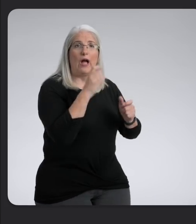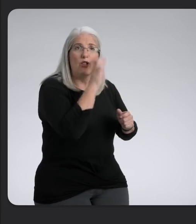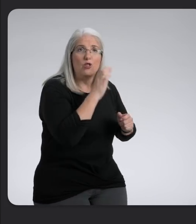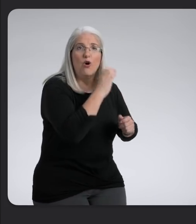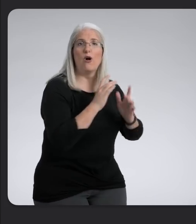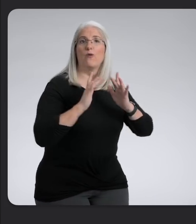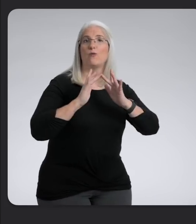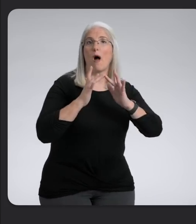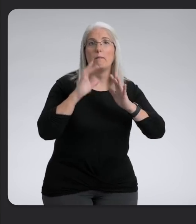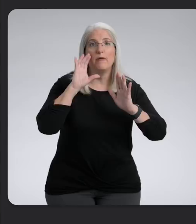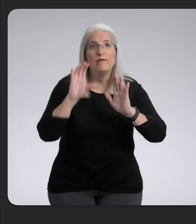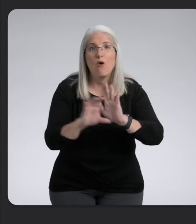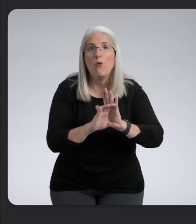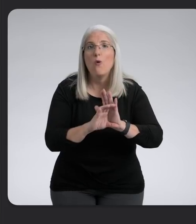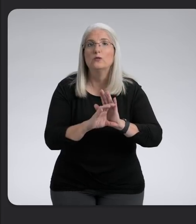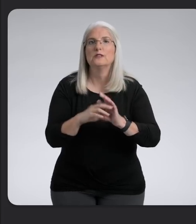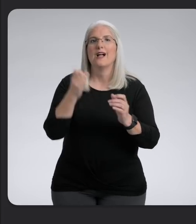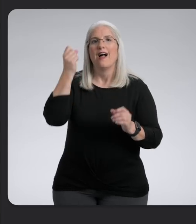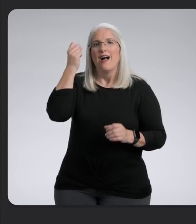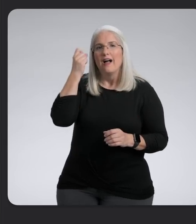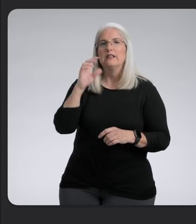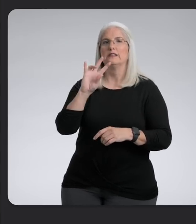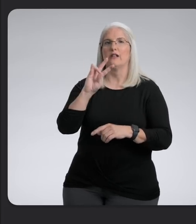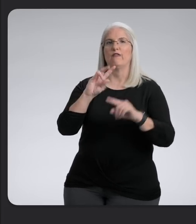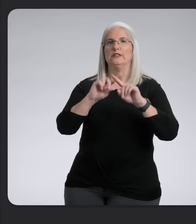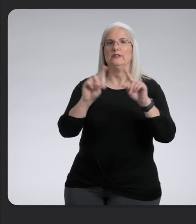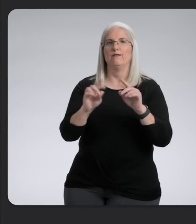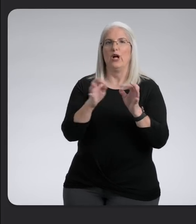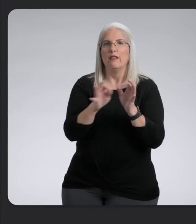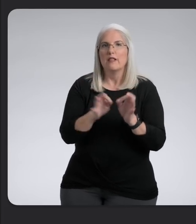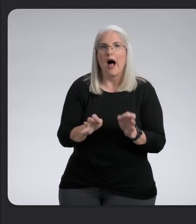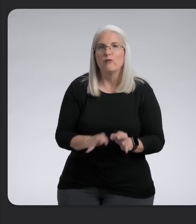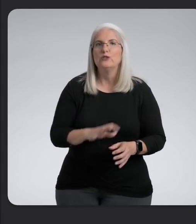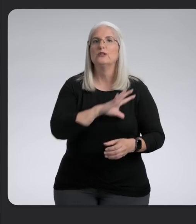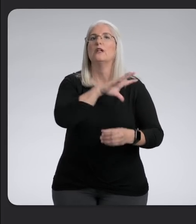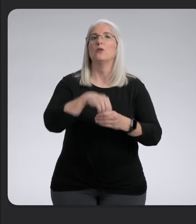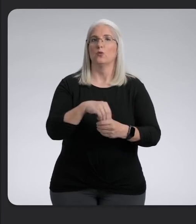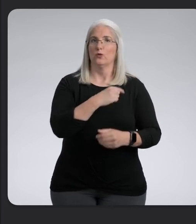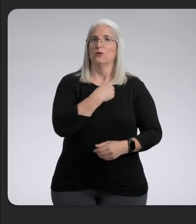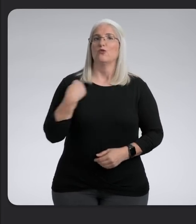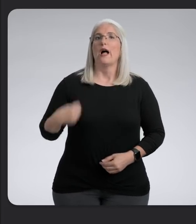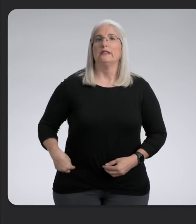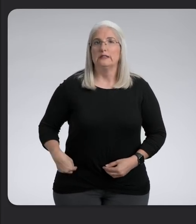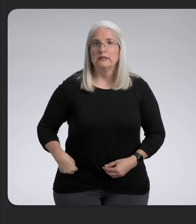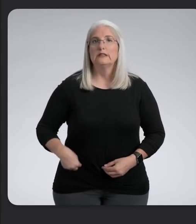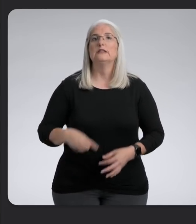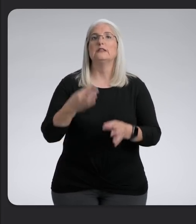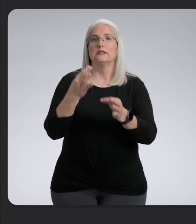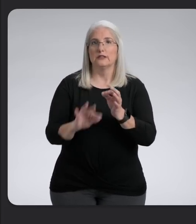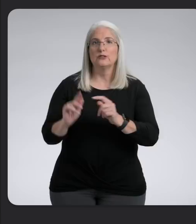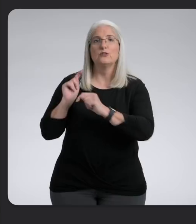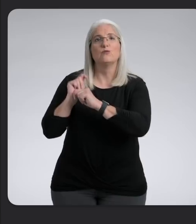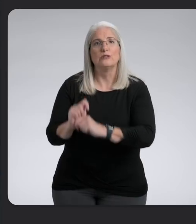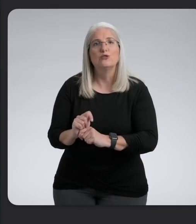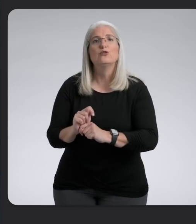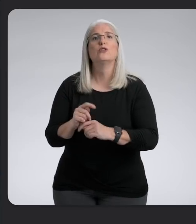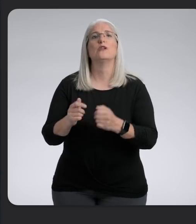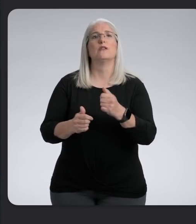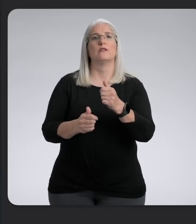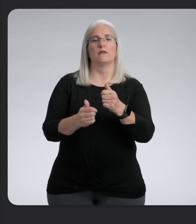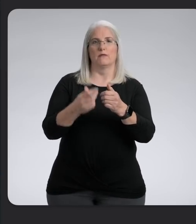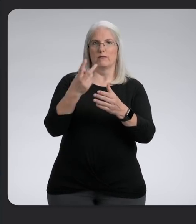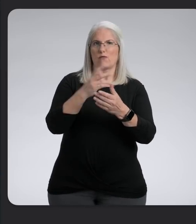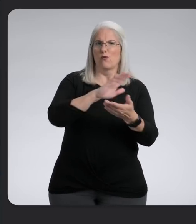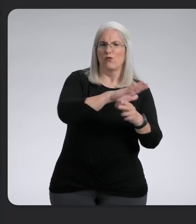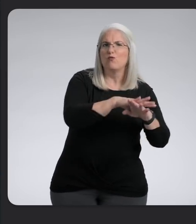understands 7 languages, including simplified and traditional Chinese, and works across iPhone, iPad, and Mac. And